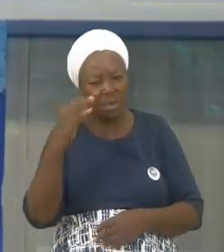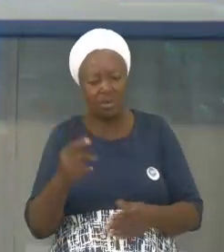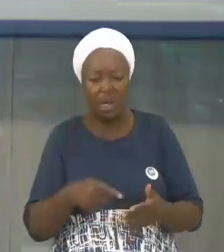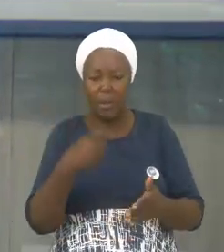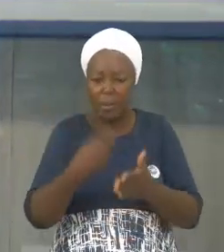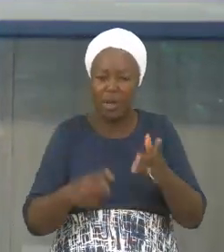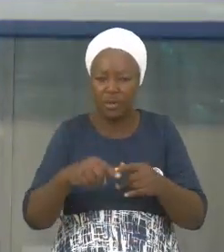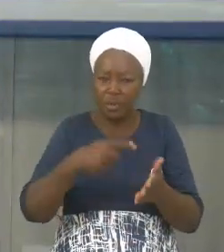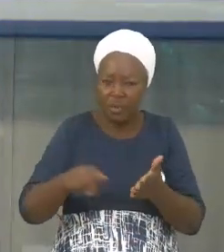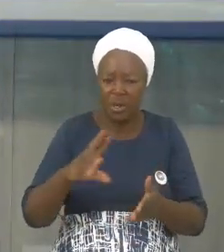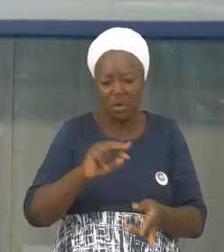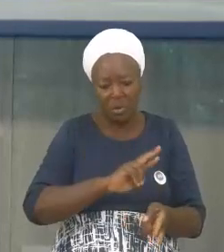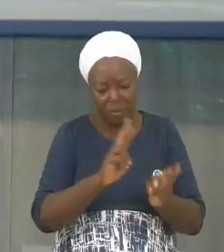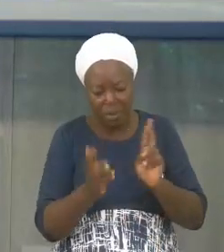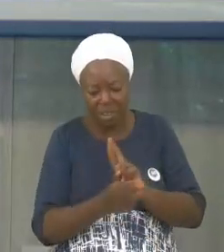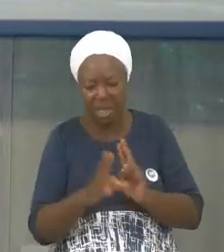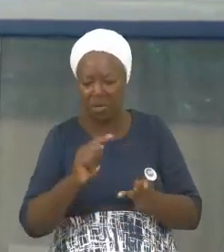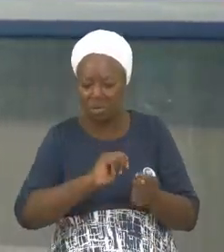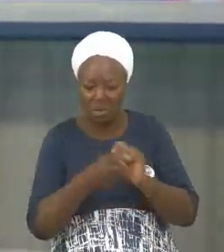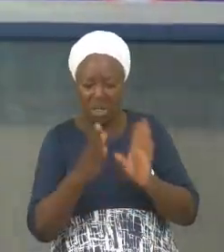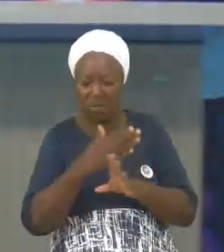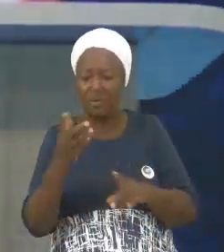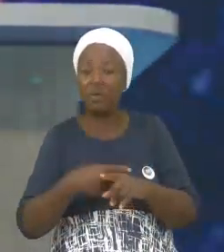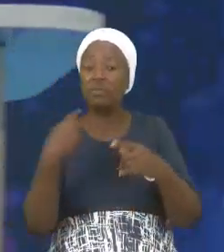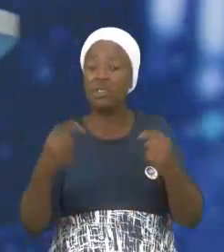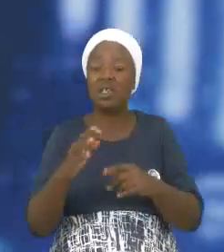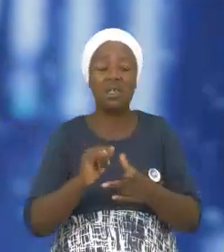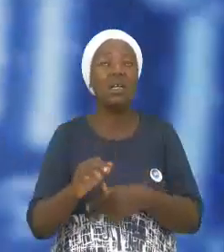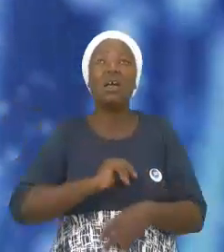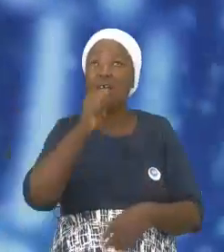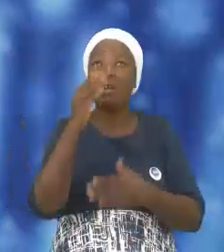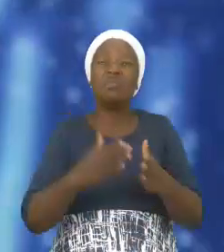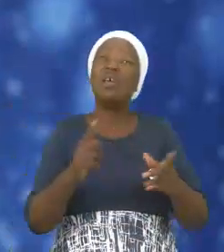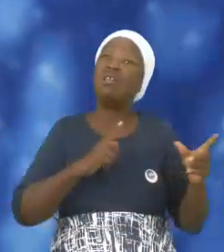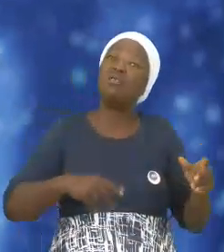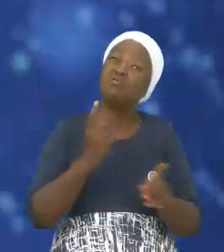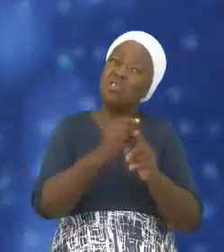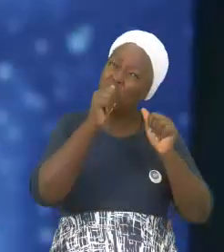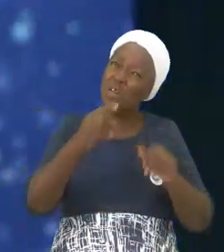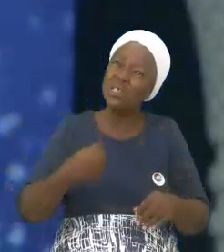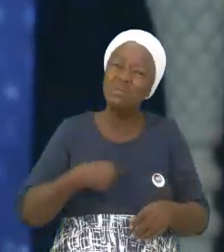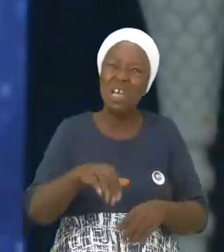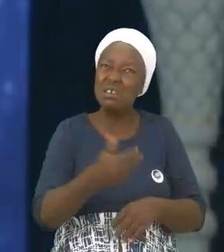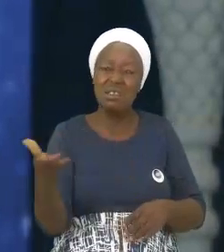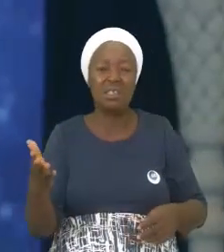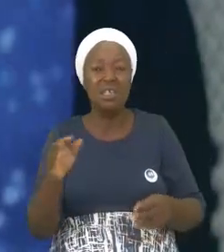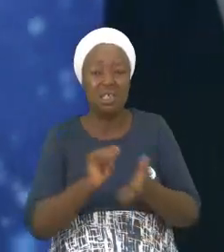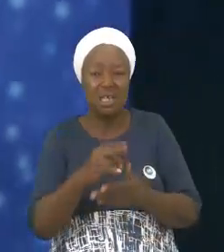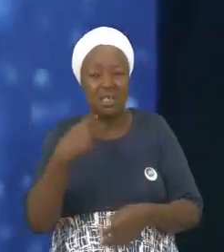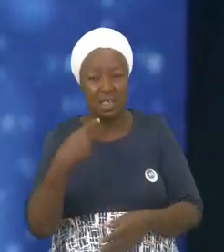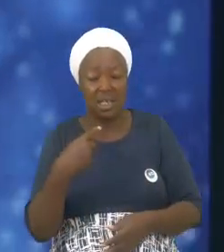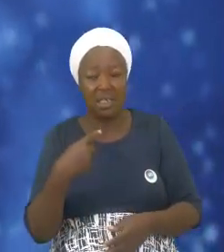repentance, no turning away from sin. I am here. Lord, bless me. Whatsoever he